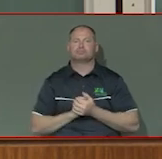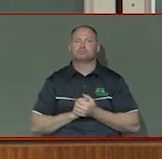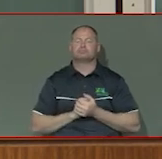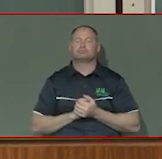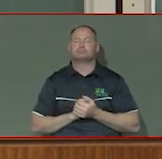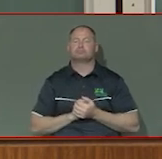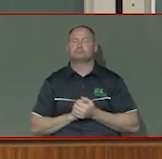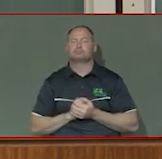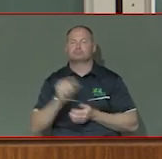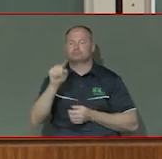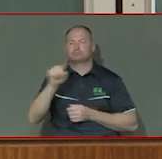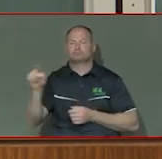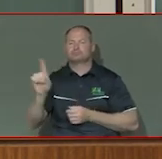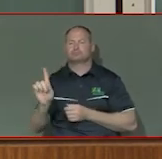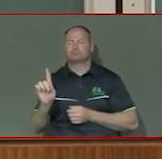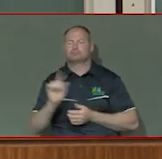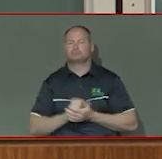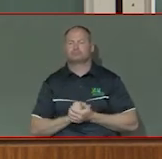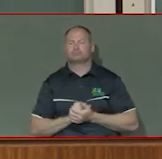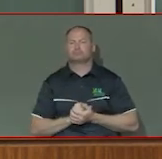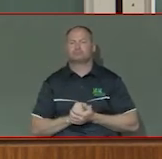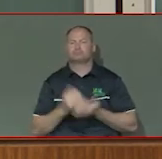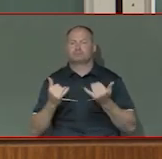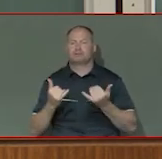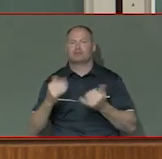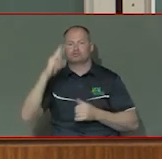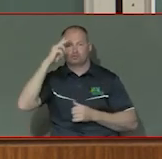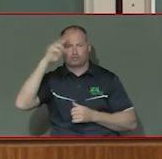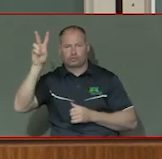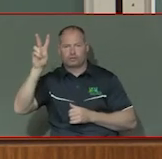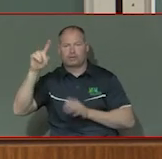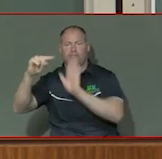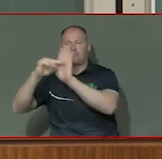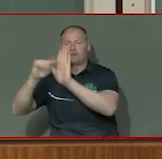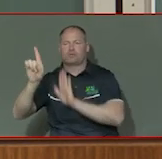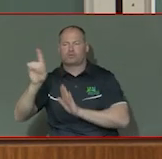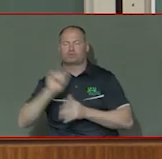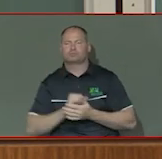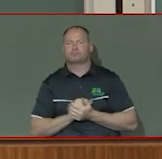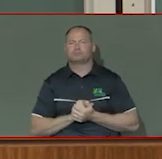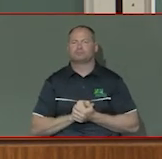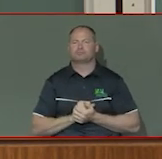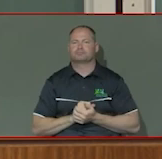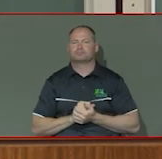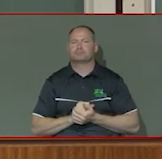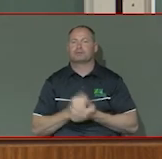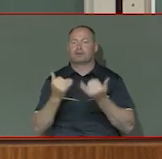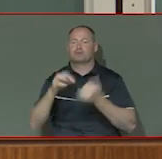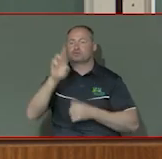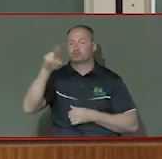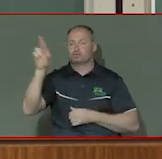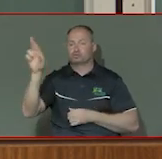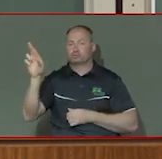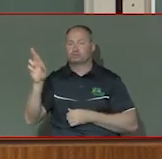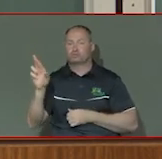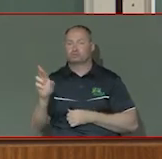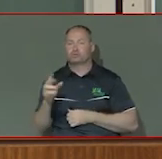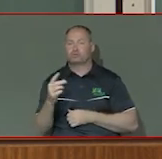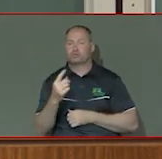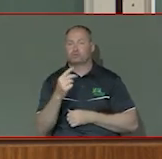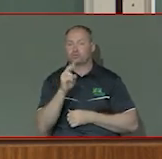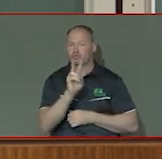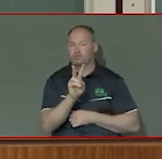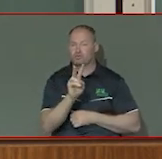over 1 to be squared minus 1, which is 2, the square root of that is 1 minus